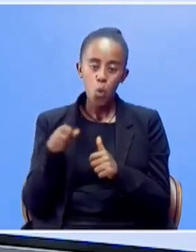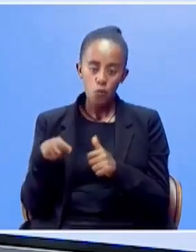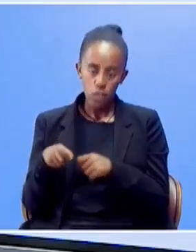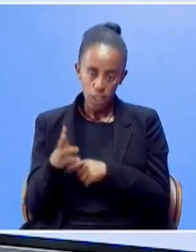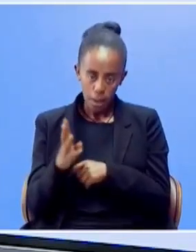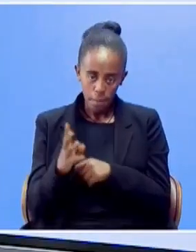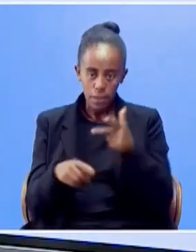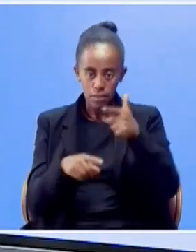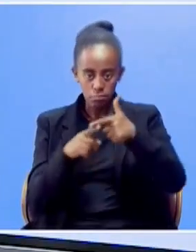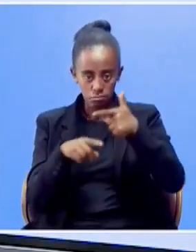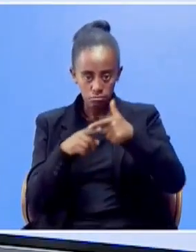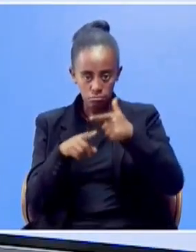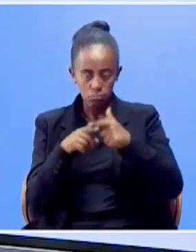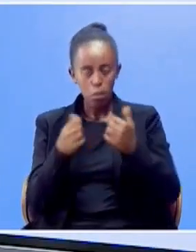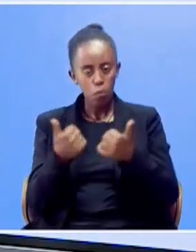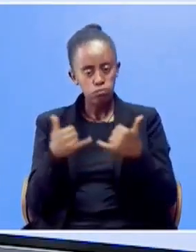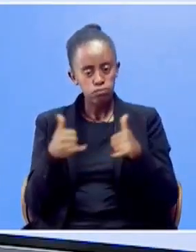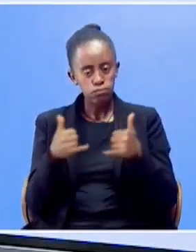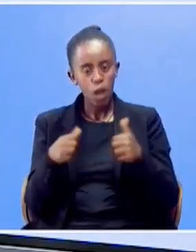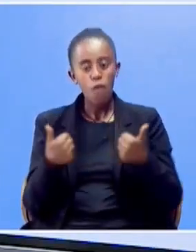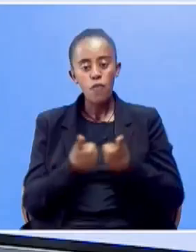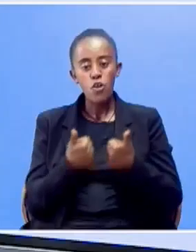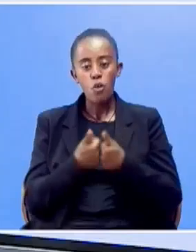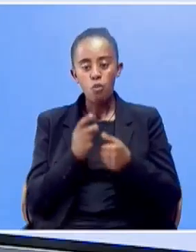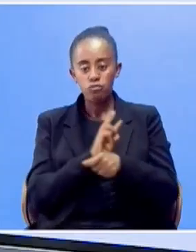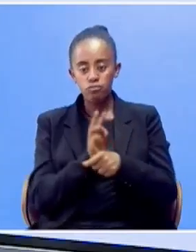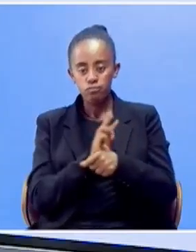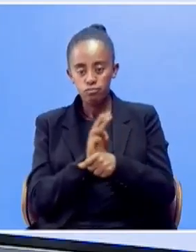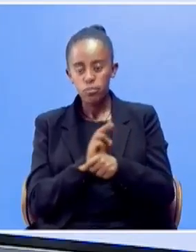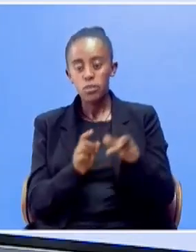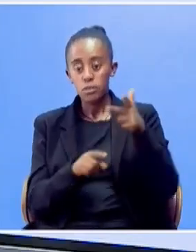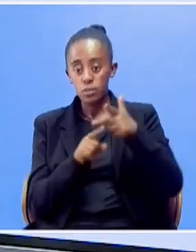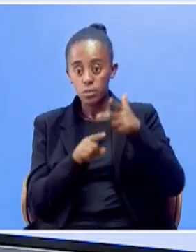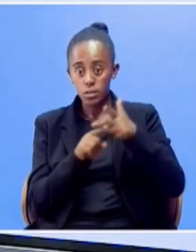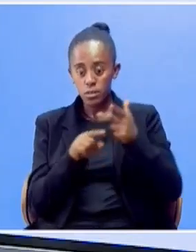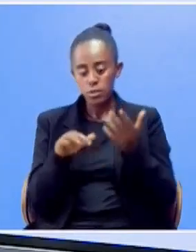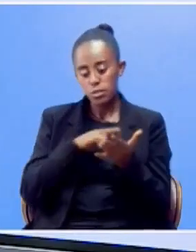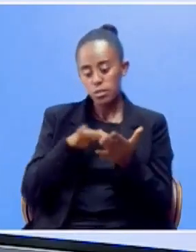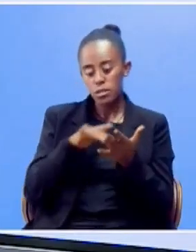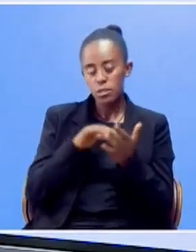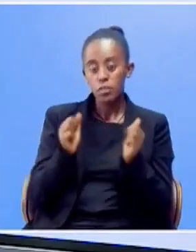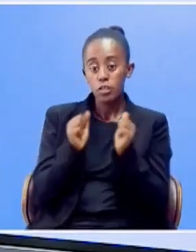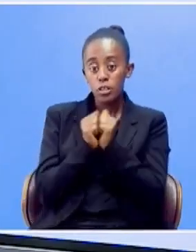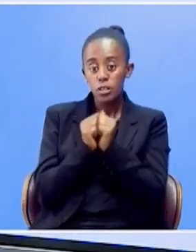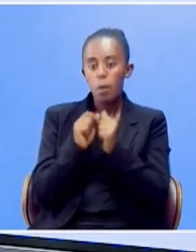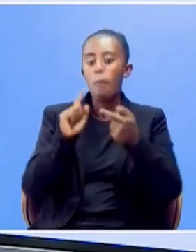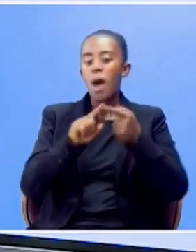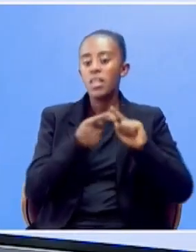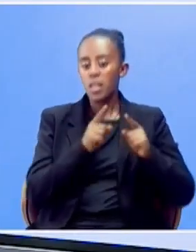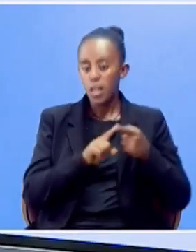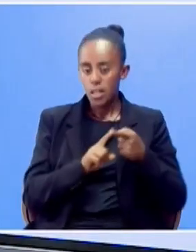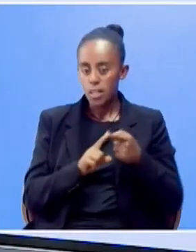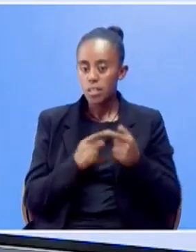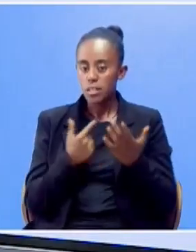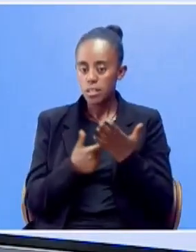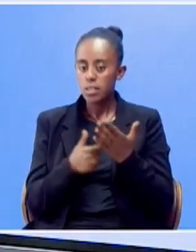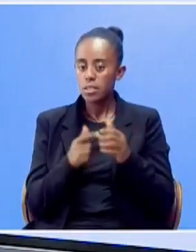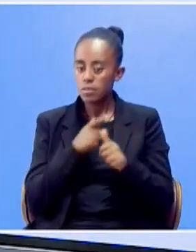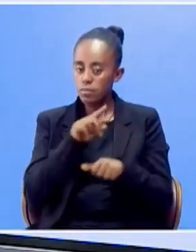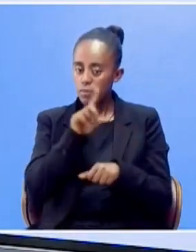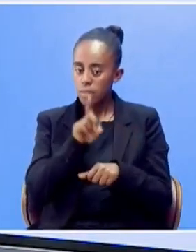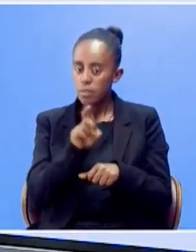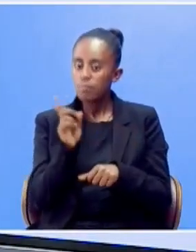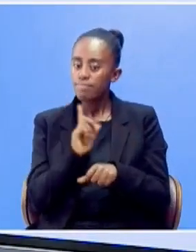one, playing video games. And the third one, studying with a partner. Now, the first task here is